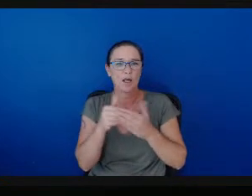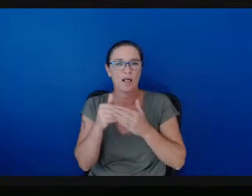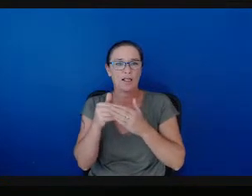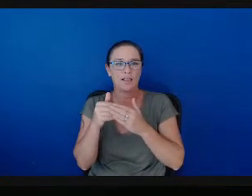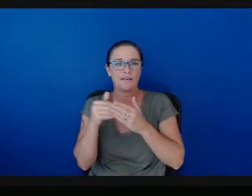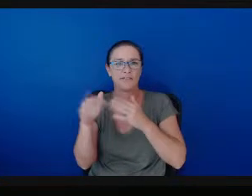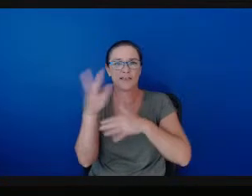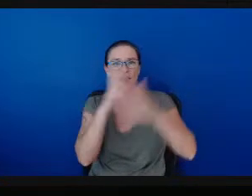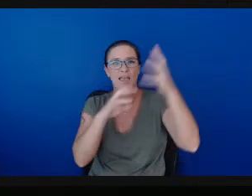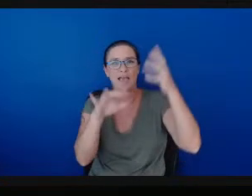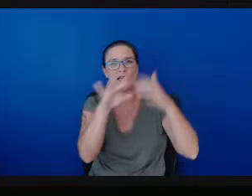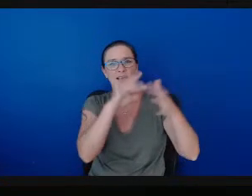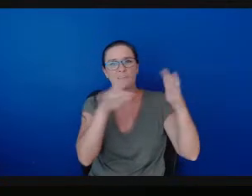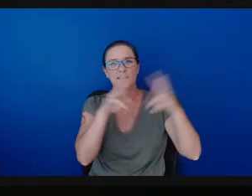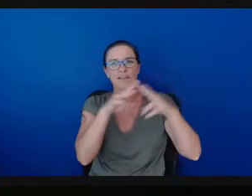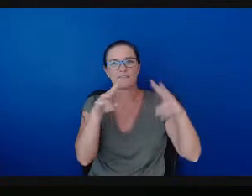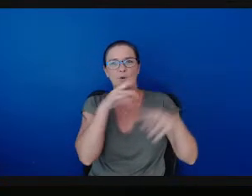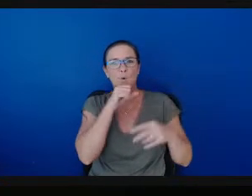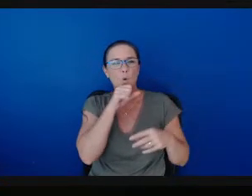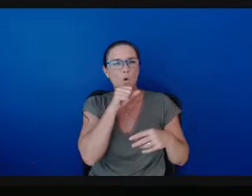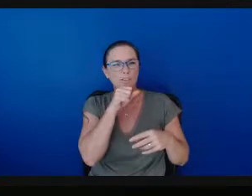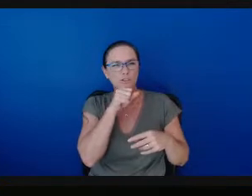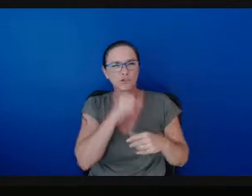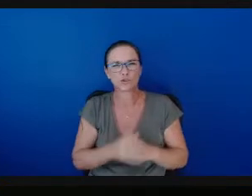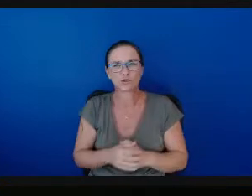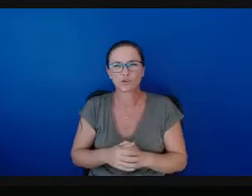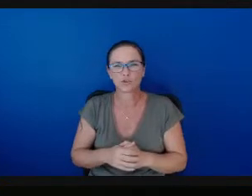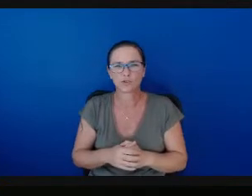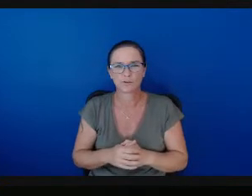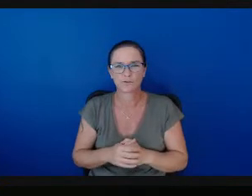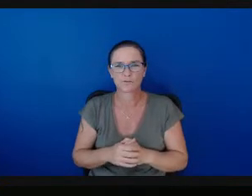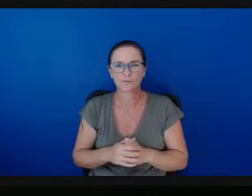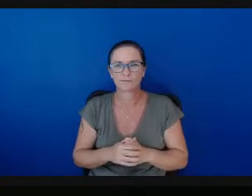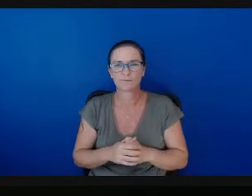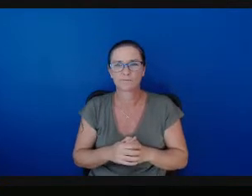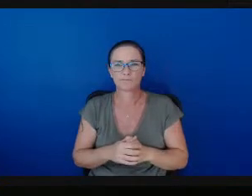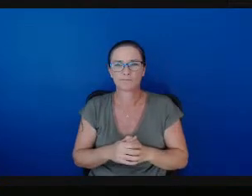really orange up in there for that reason. It's pretty striking.